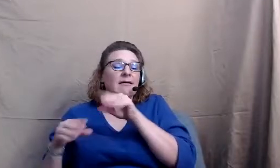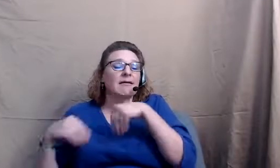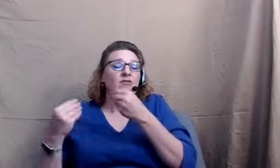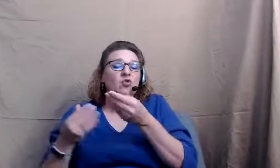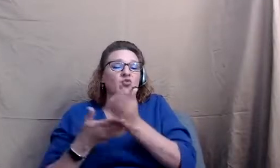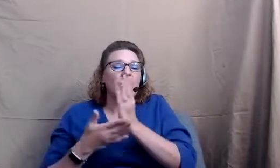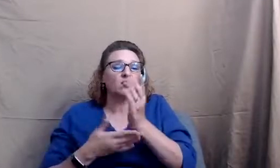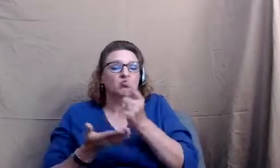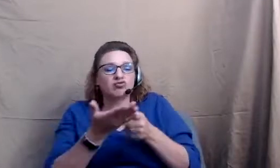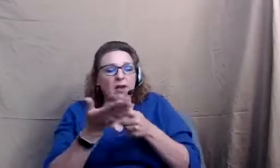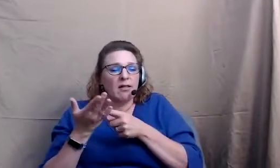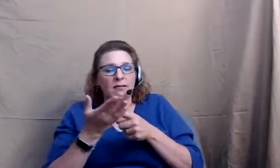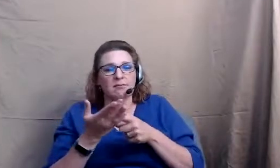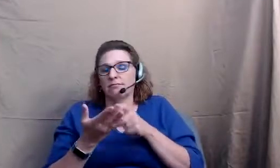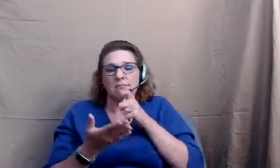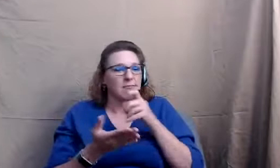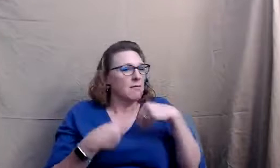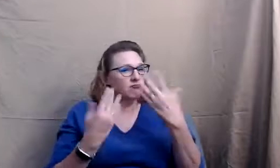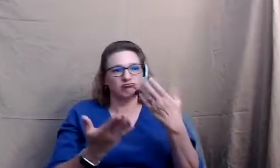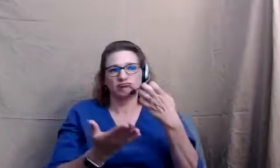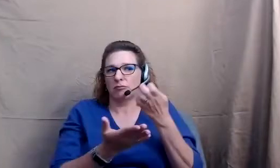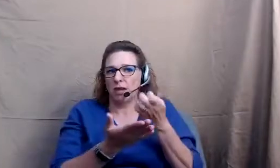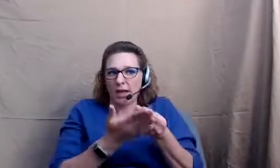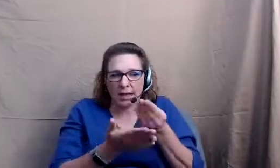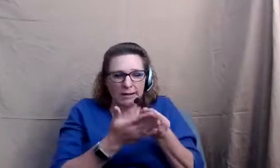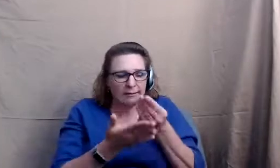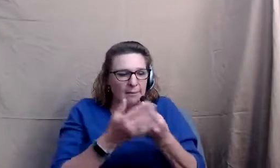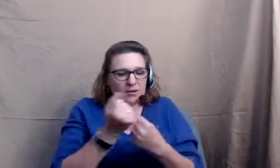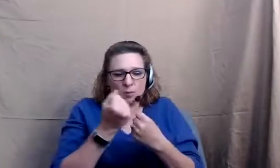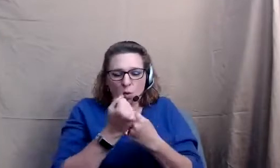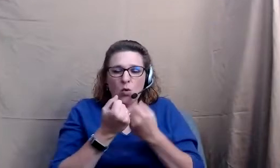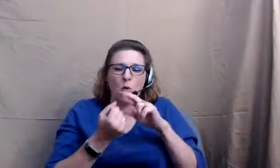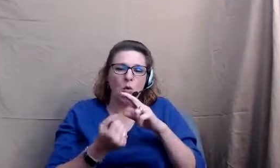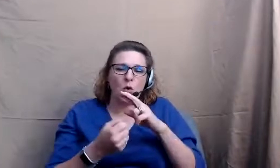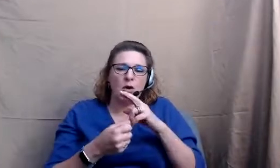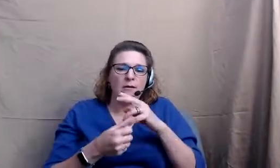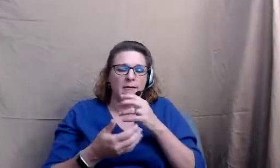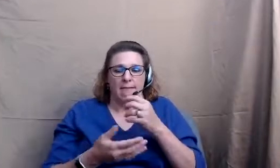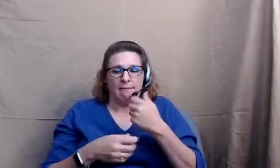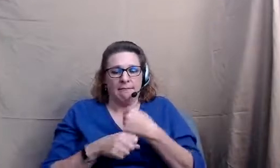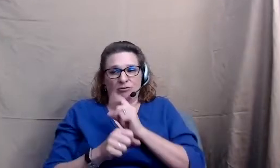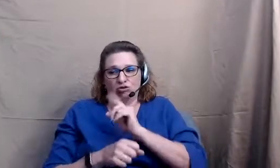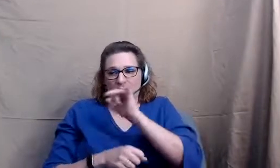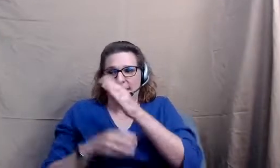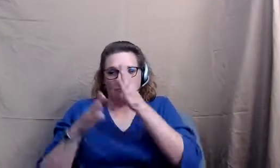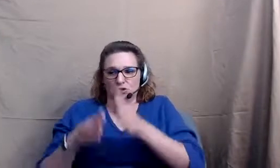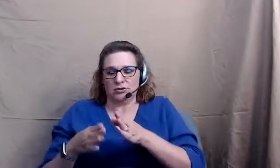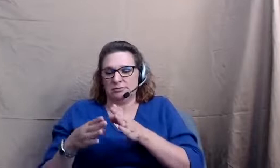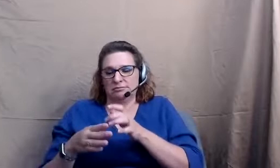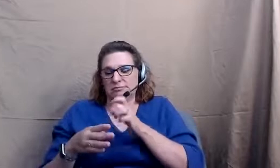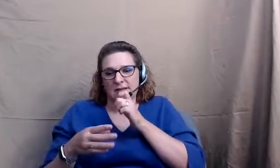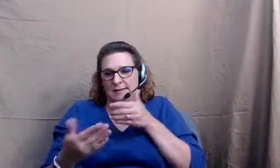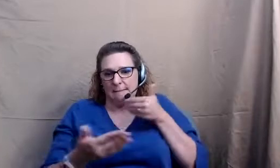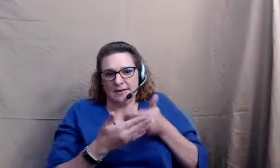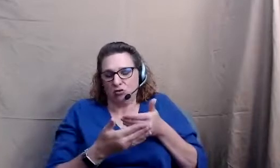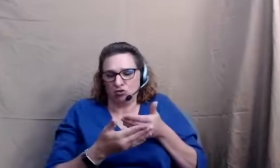It may not give you economic support. It may not keep that person away from you on a permanent basis. It may not compensate you for any injuries